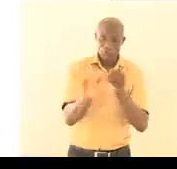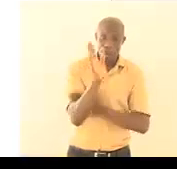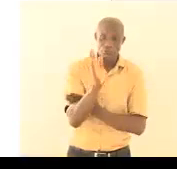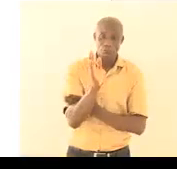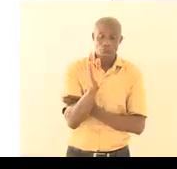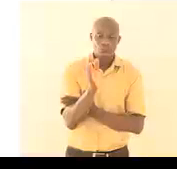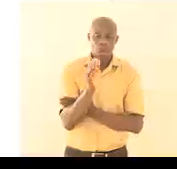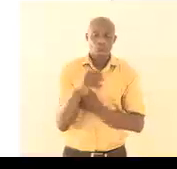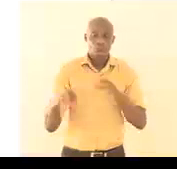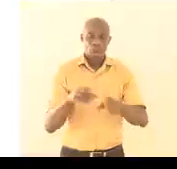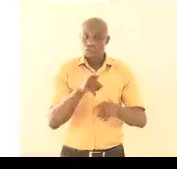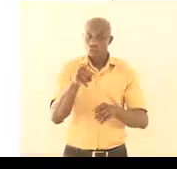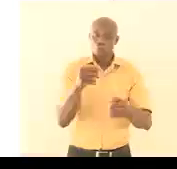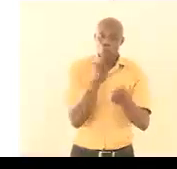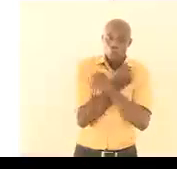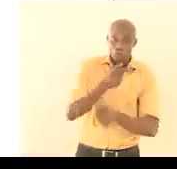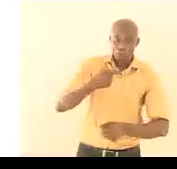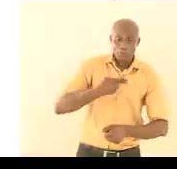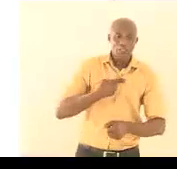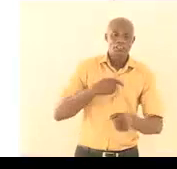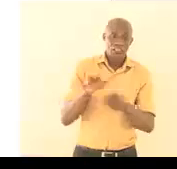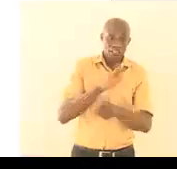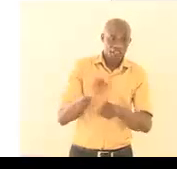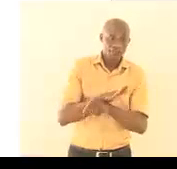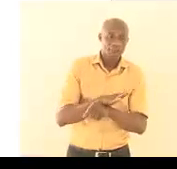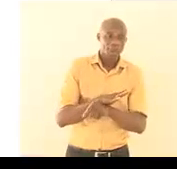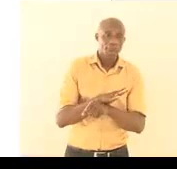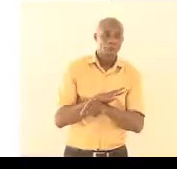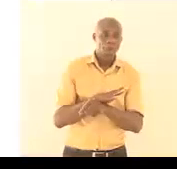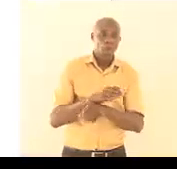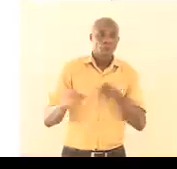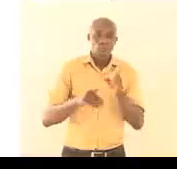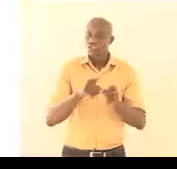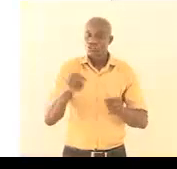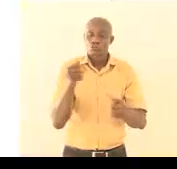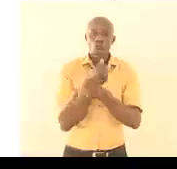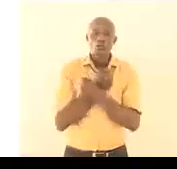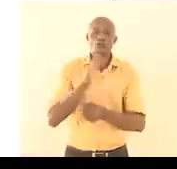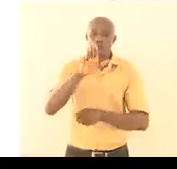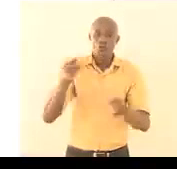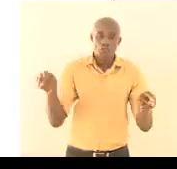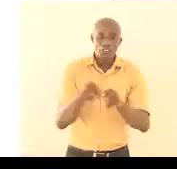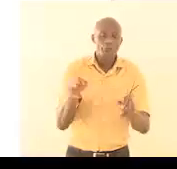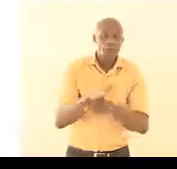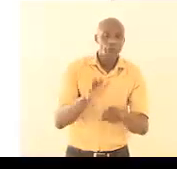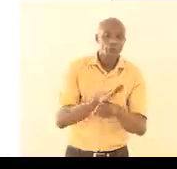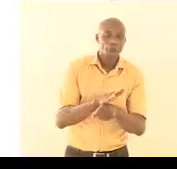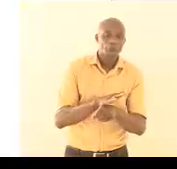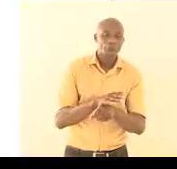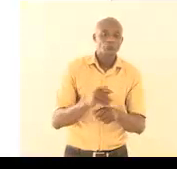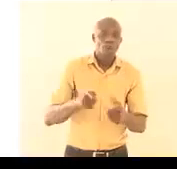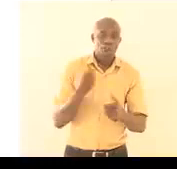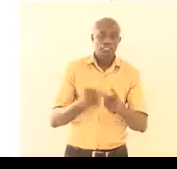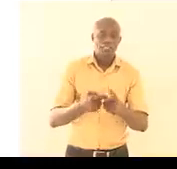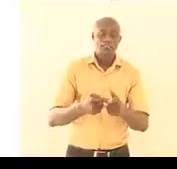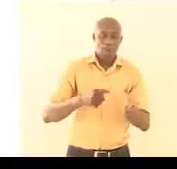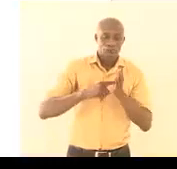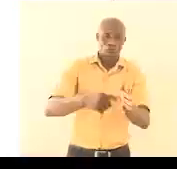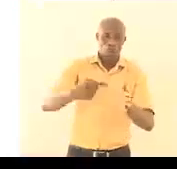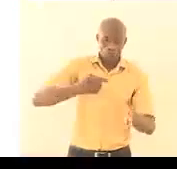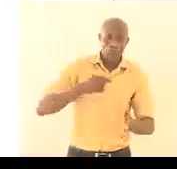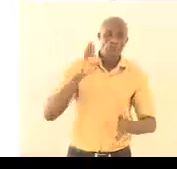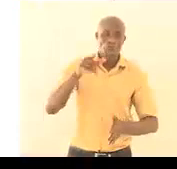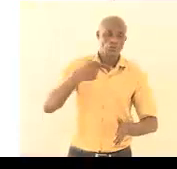can we read it? Did you love me sufficiently? Did you love your neighbor sufficiently? Then show